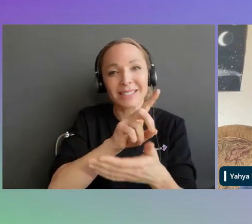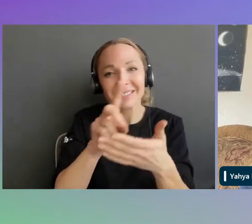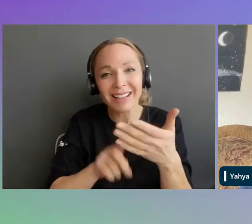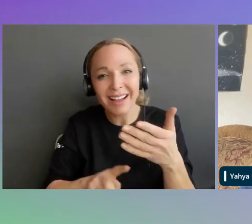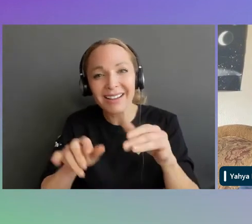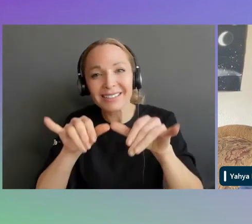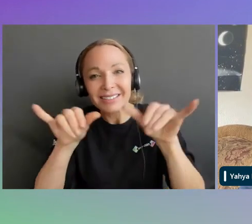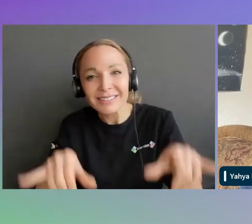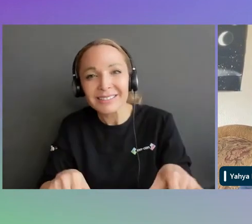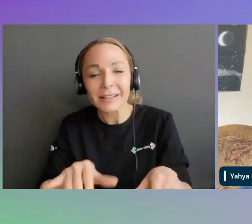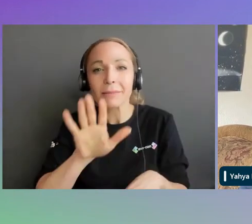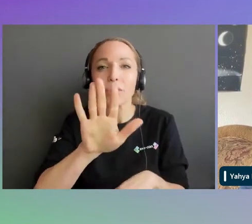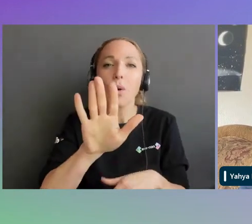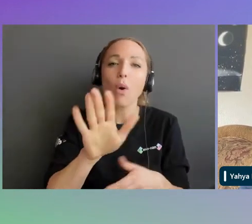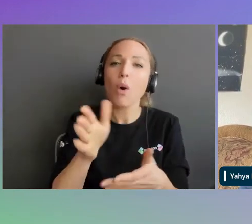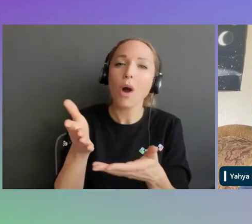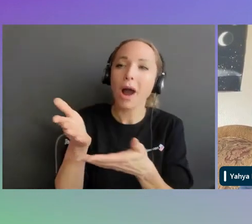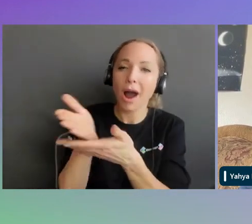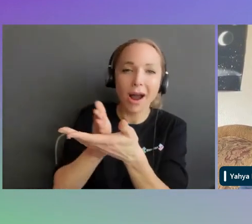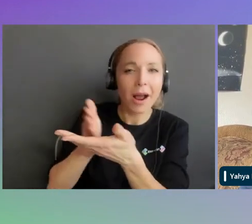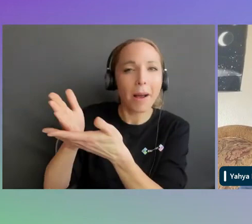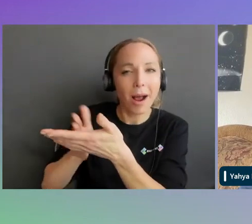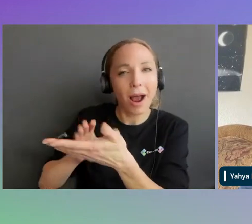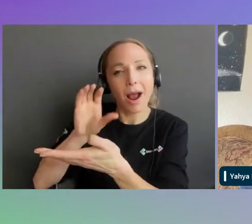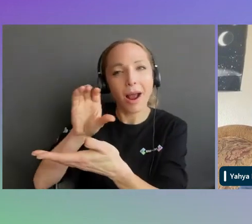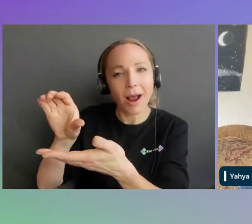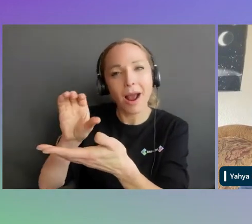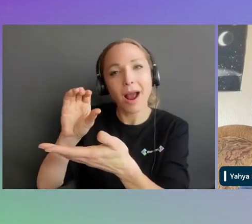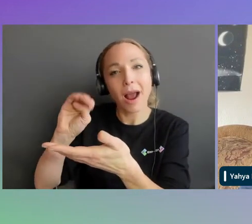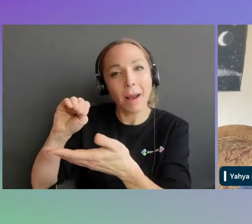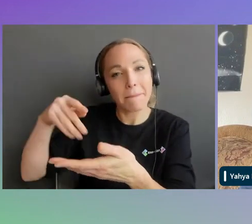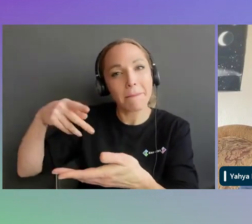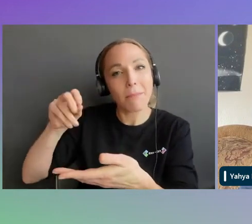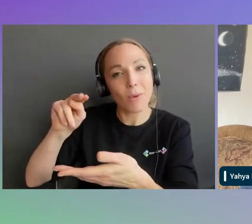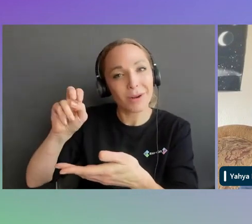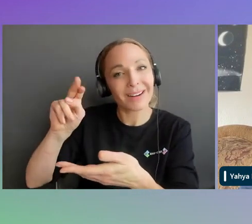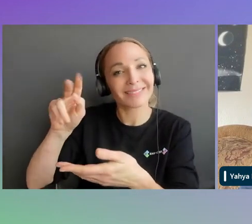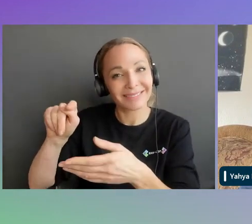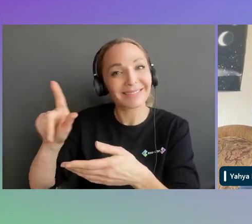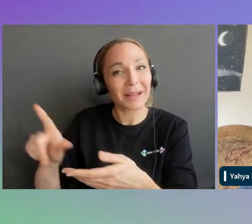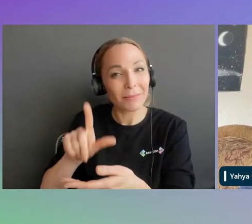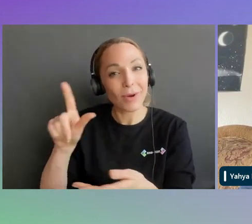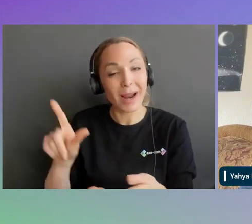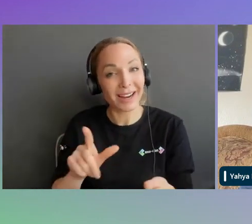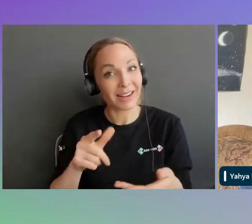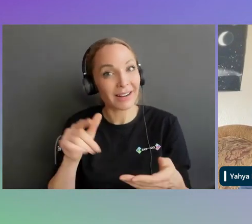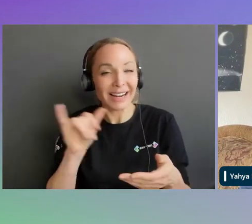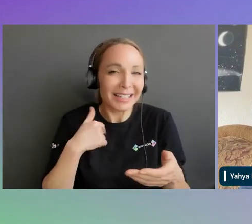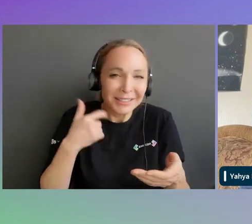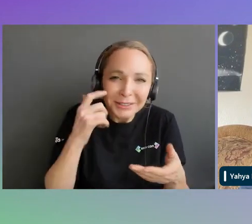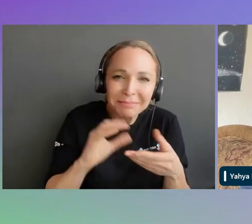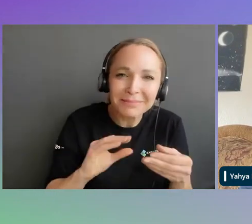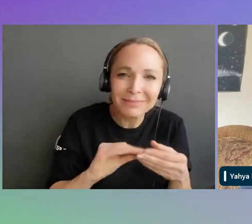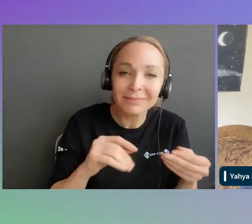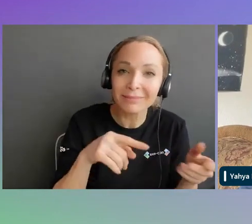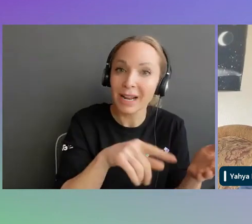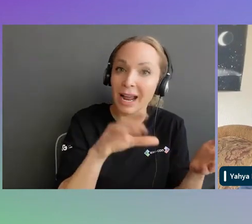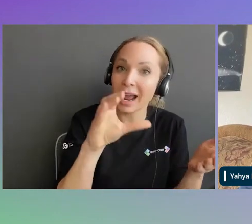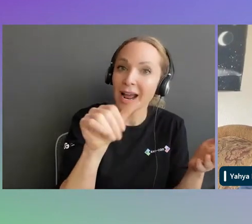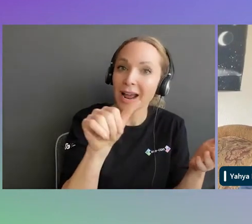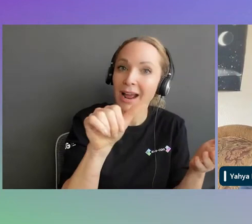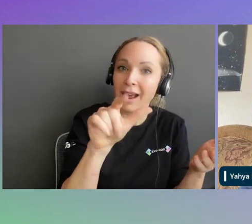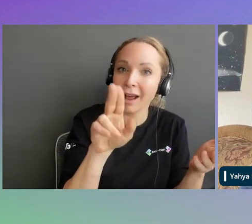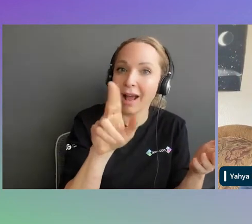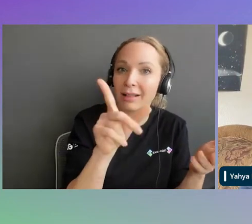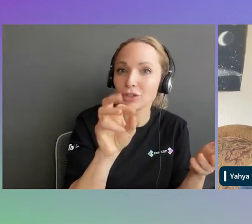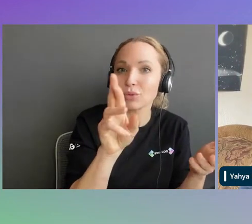library. So as I mentioned, Cauldron React kind of was born organically. And in that regard, it was kind of spread